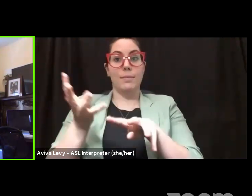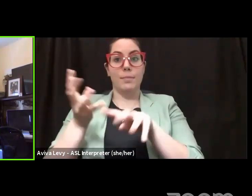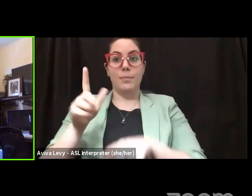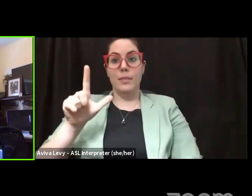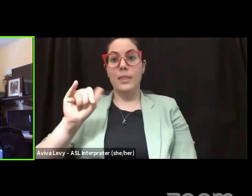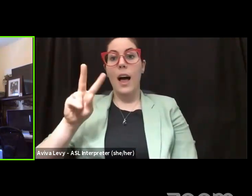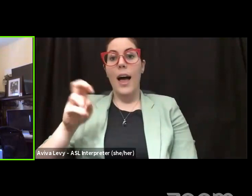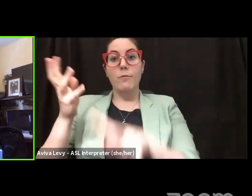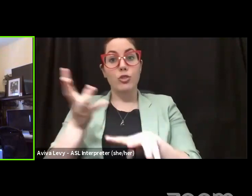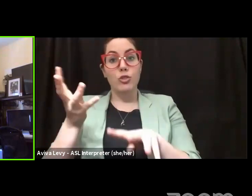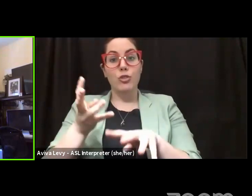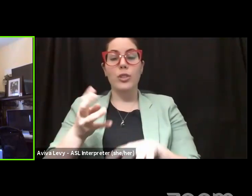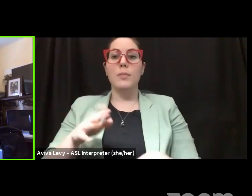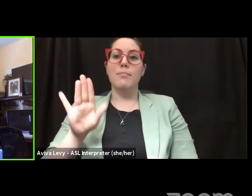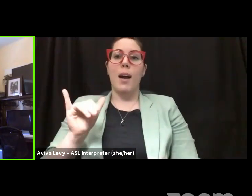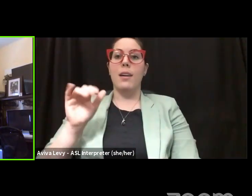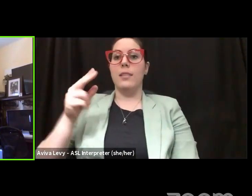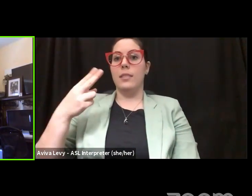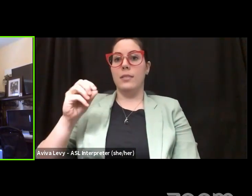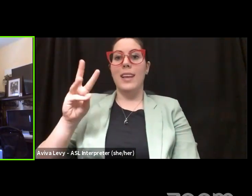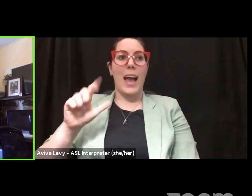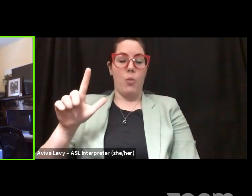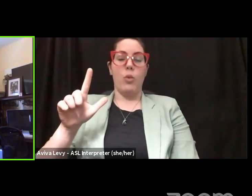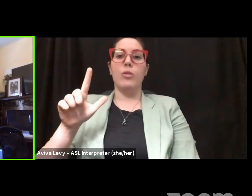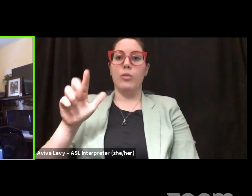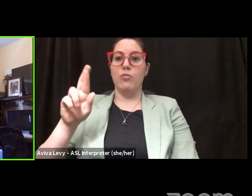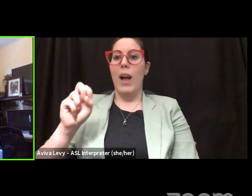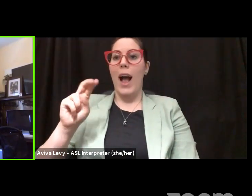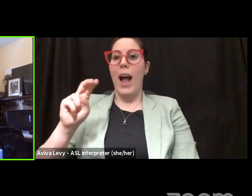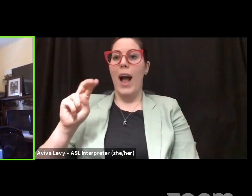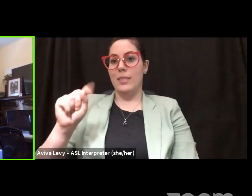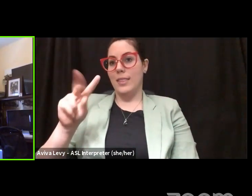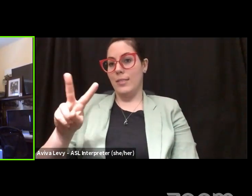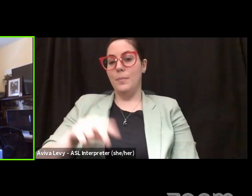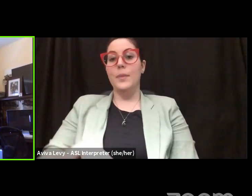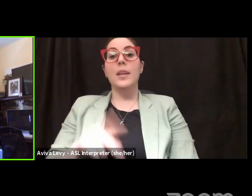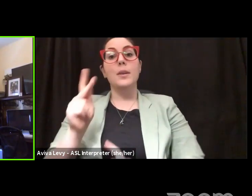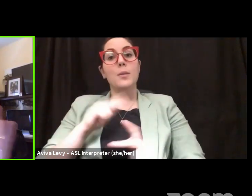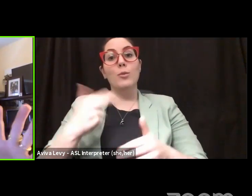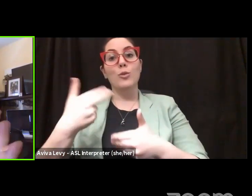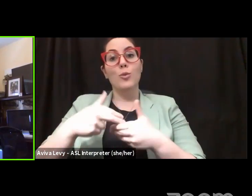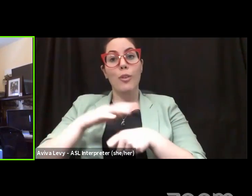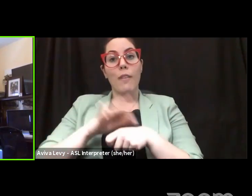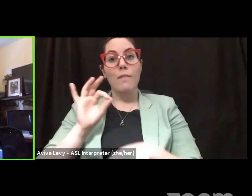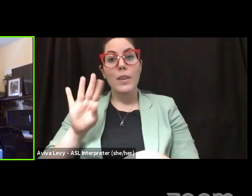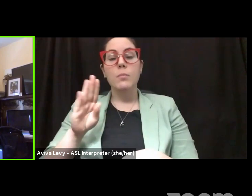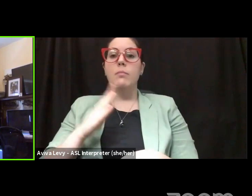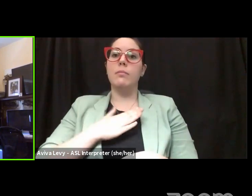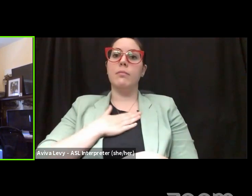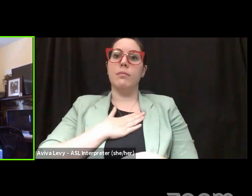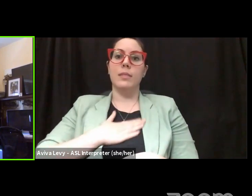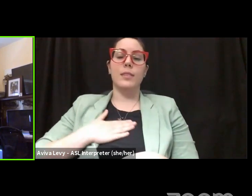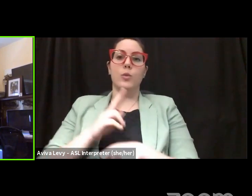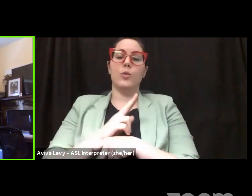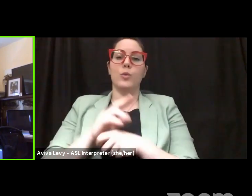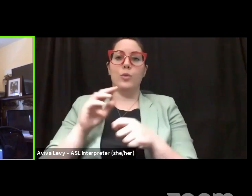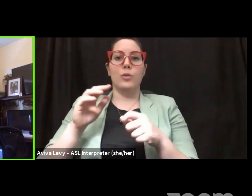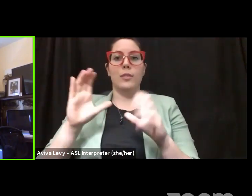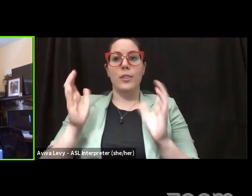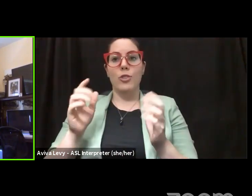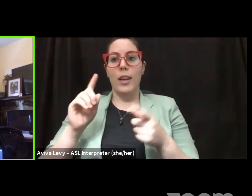to their website and to our Directors Lab West Facebook page. Those joining us on Facebook, please use the chat to tell us who you are and where you're logging